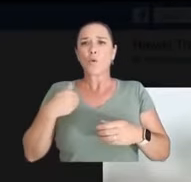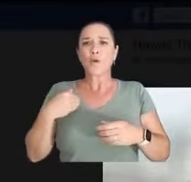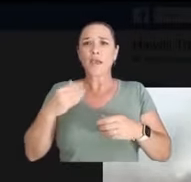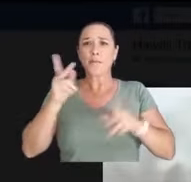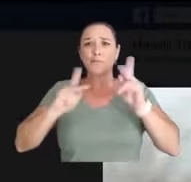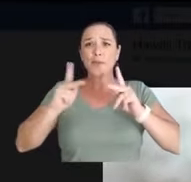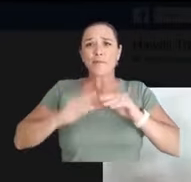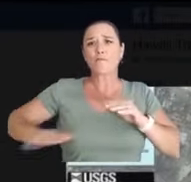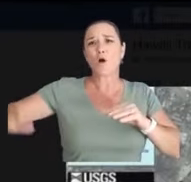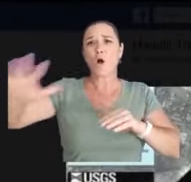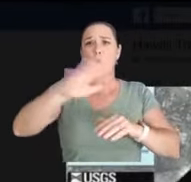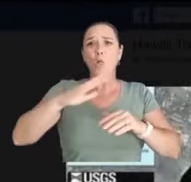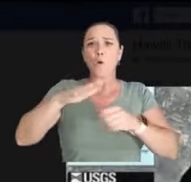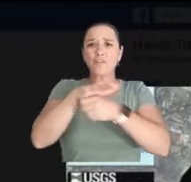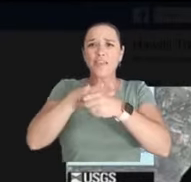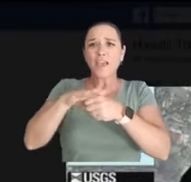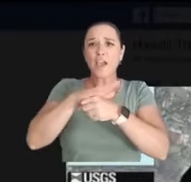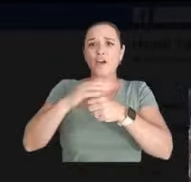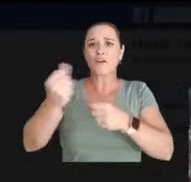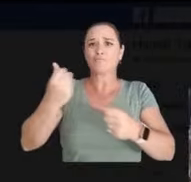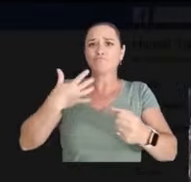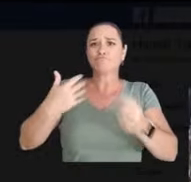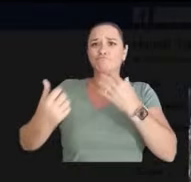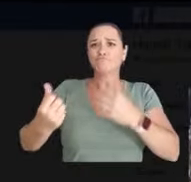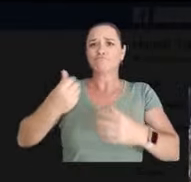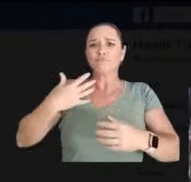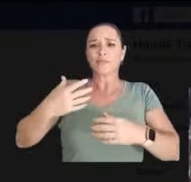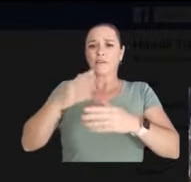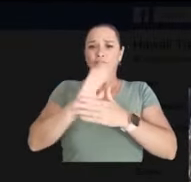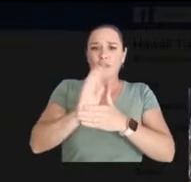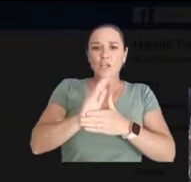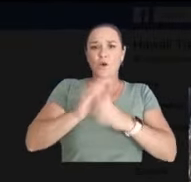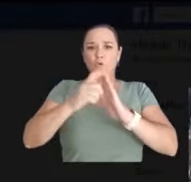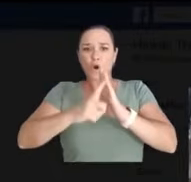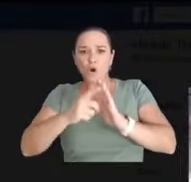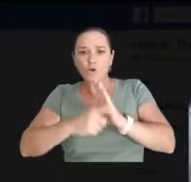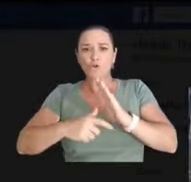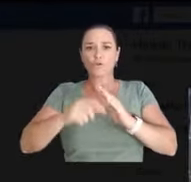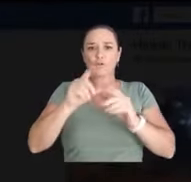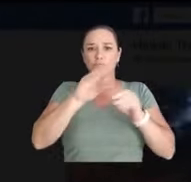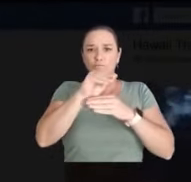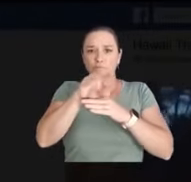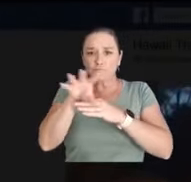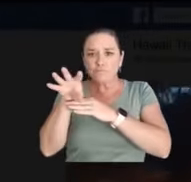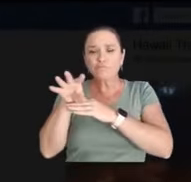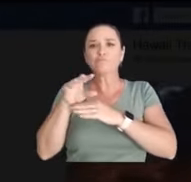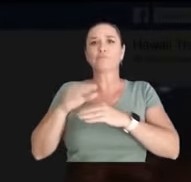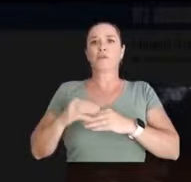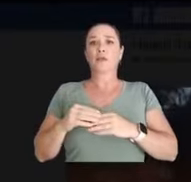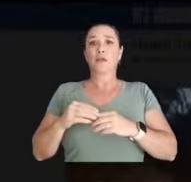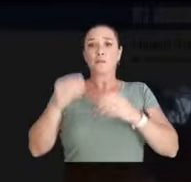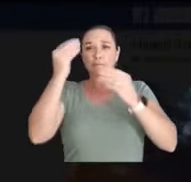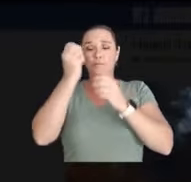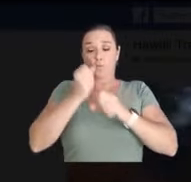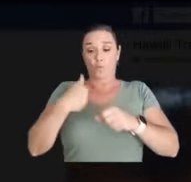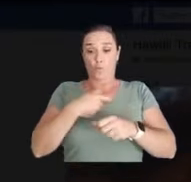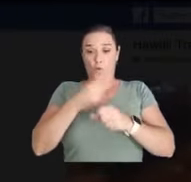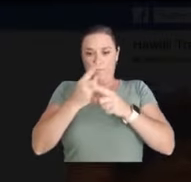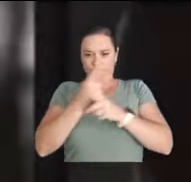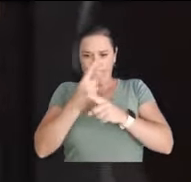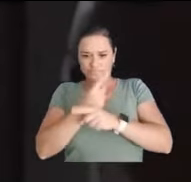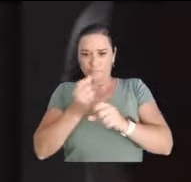neighborhoods sending in videos, articles, and images. We spend a lot of time making sure the accurate information gets out. This is live. There's still